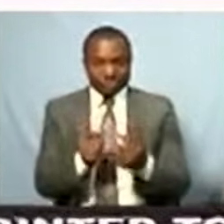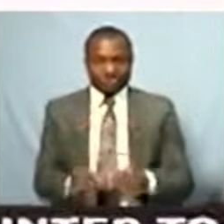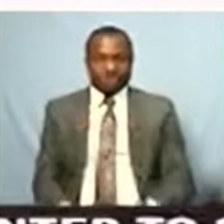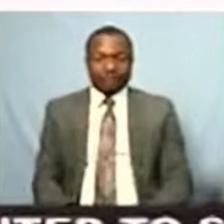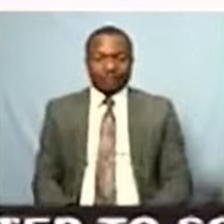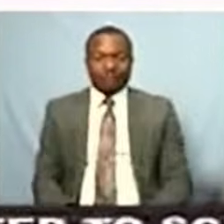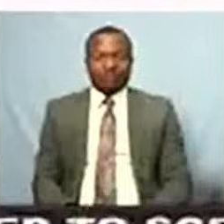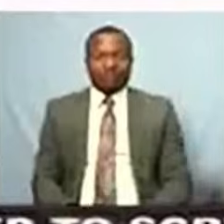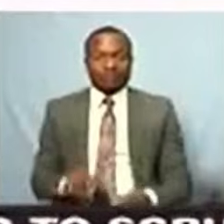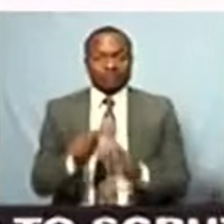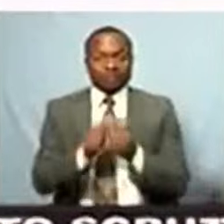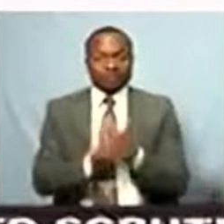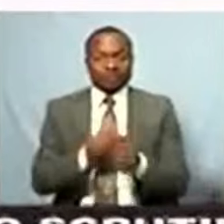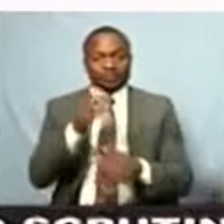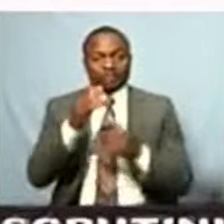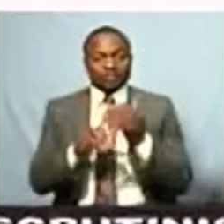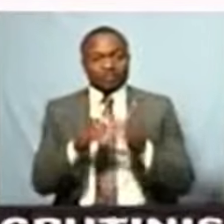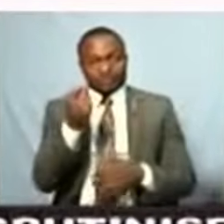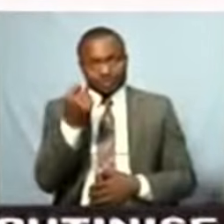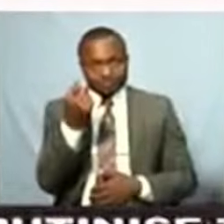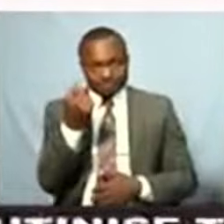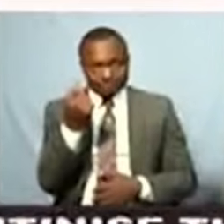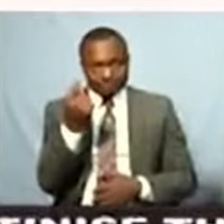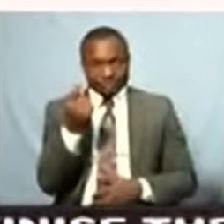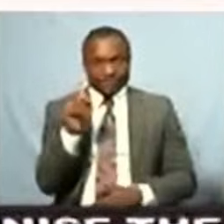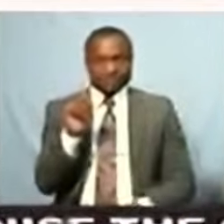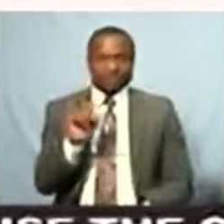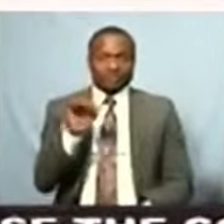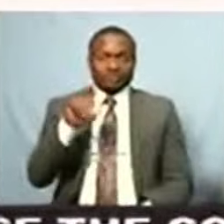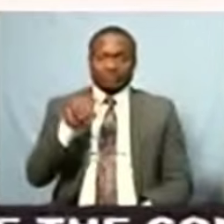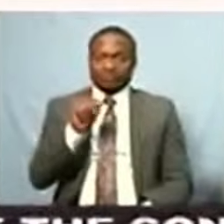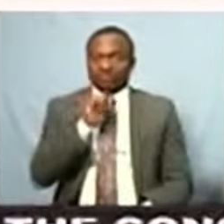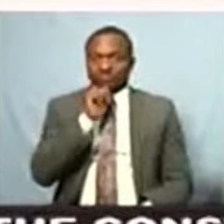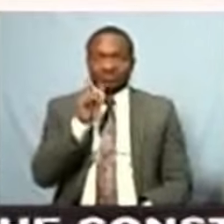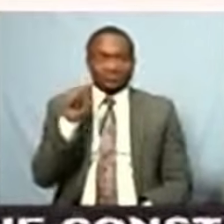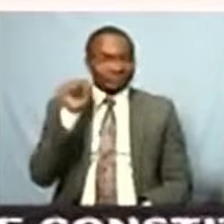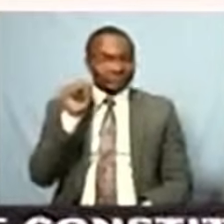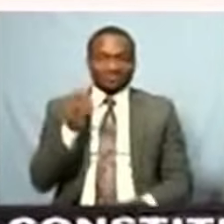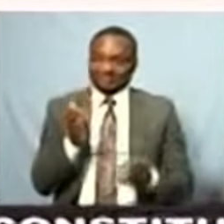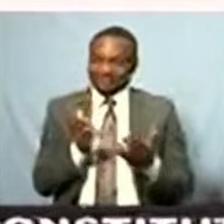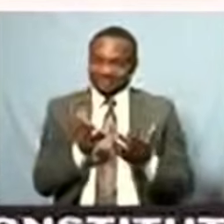Furthermore, in relation to clause 11, NIPA does not object